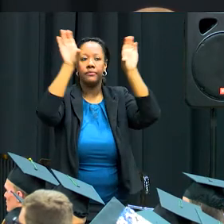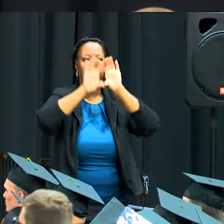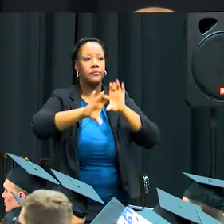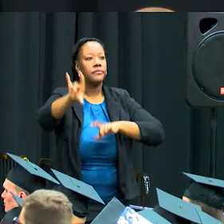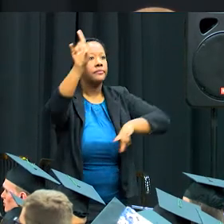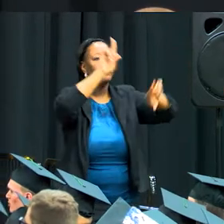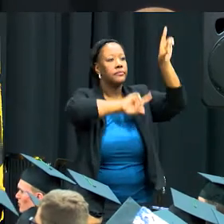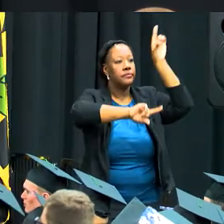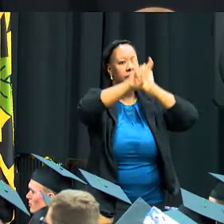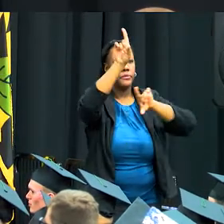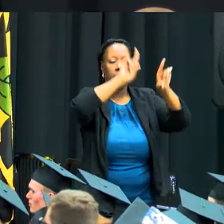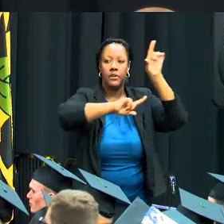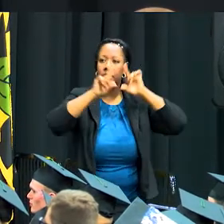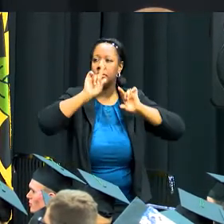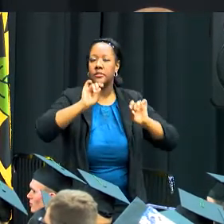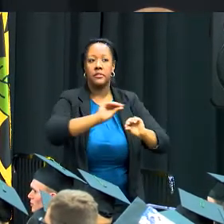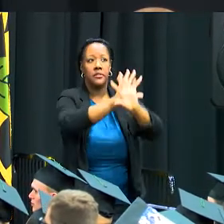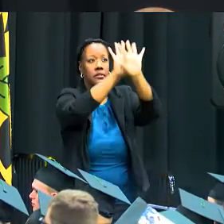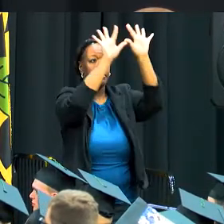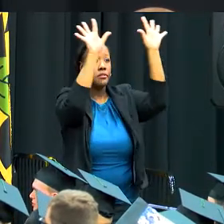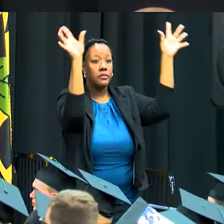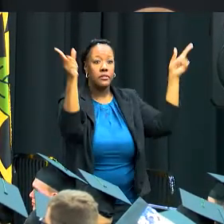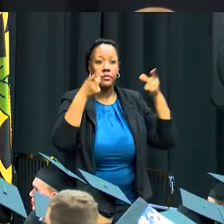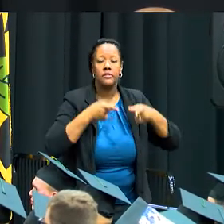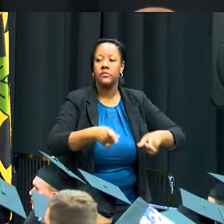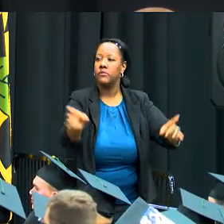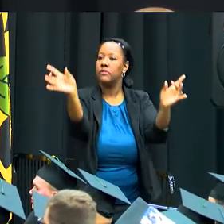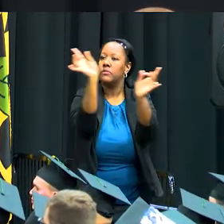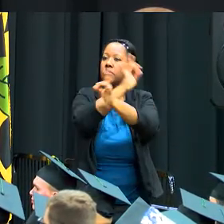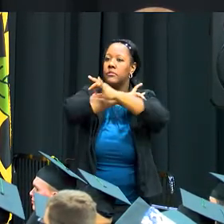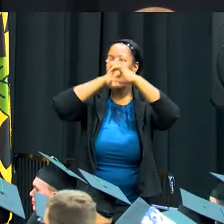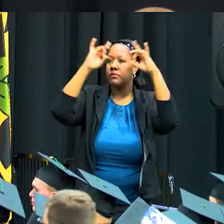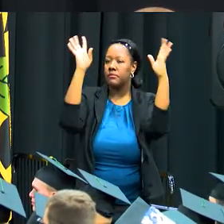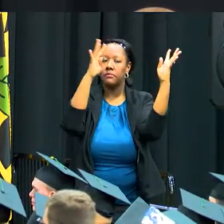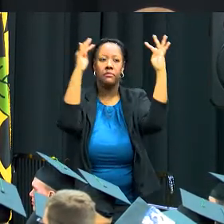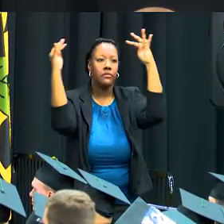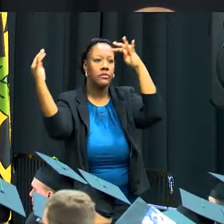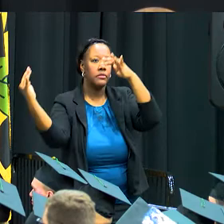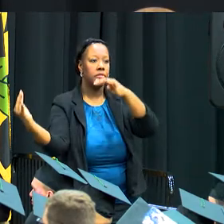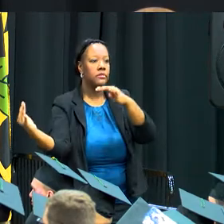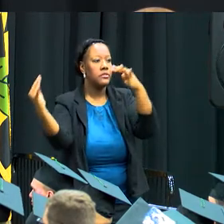broad stripes and bright stars through the